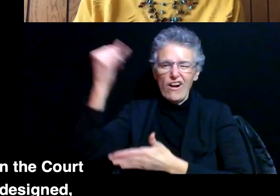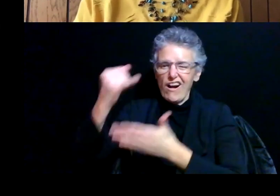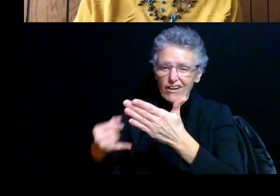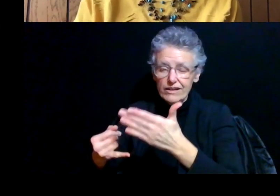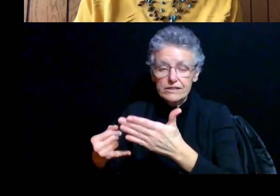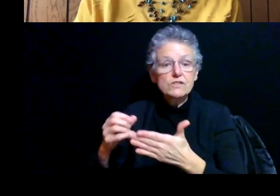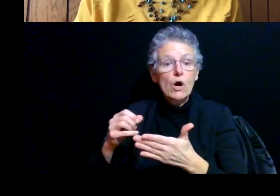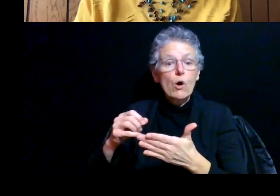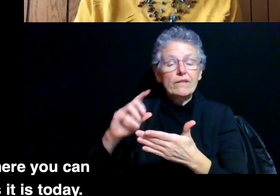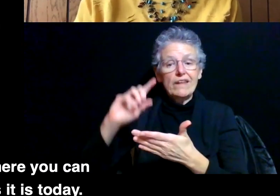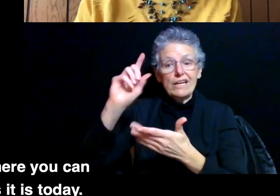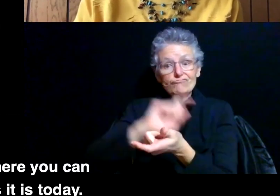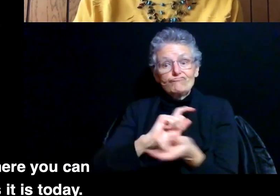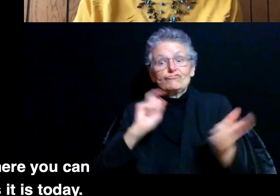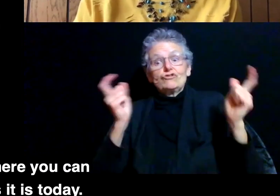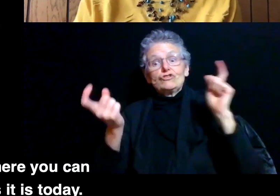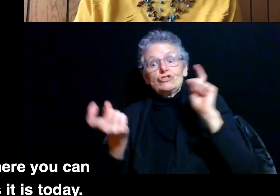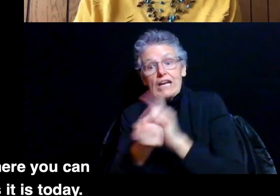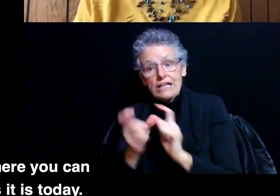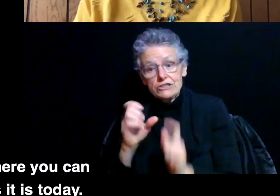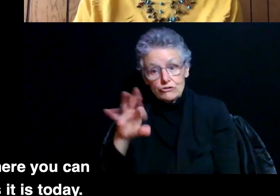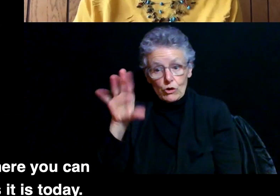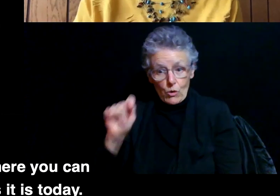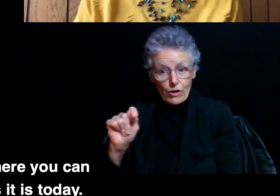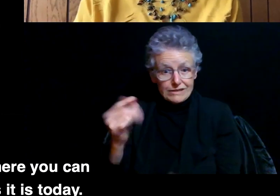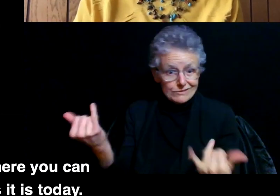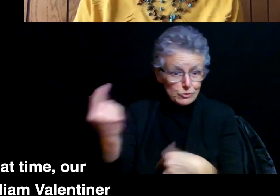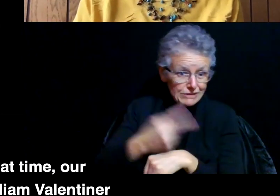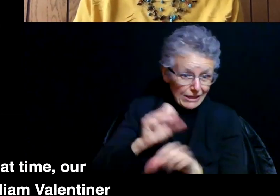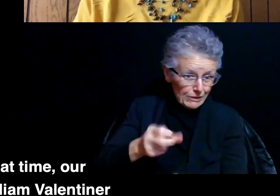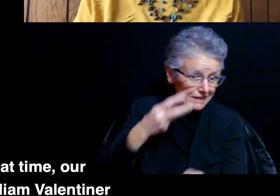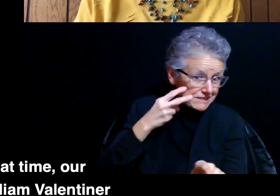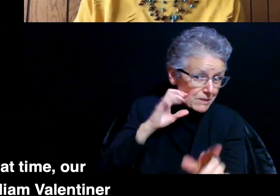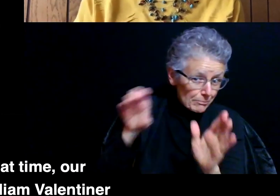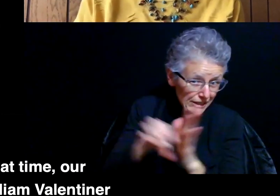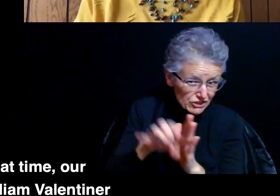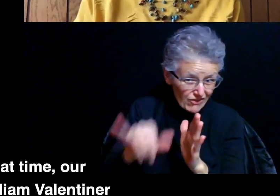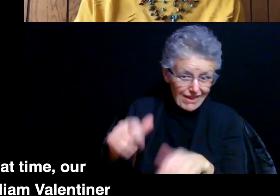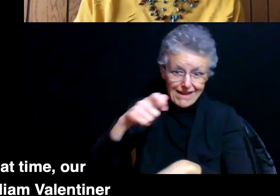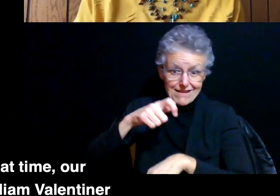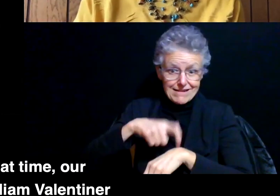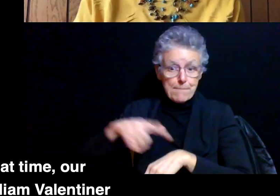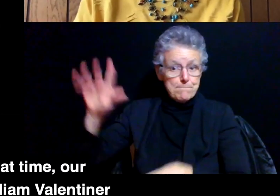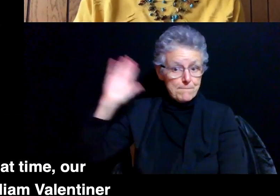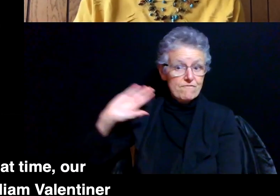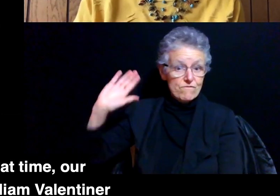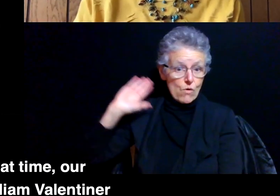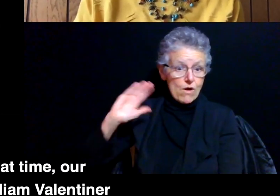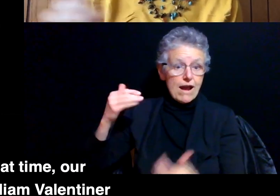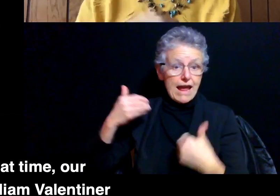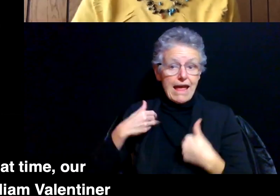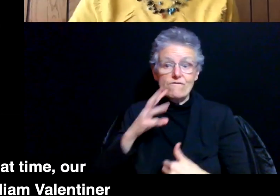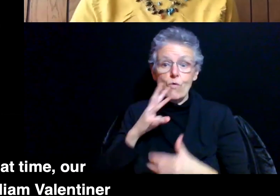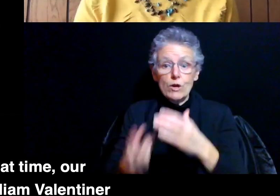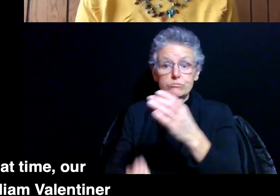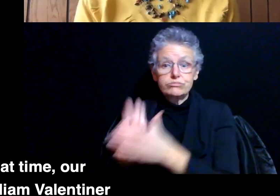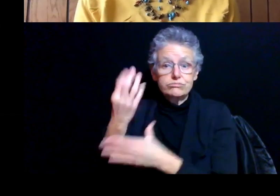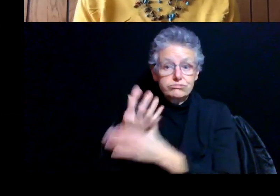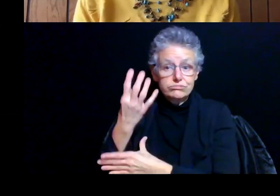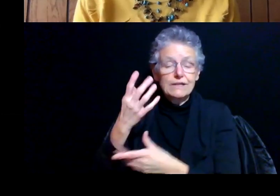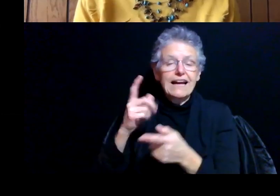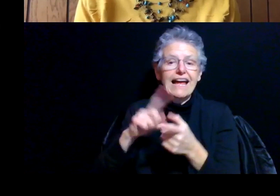redesigned, and here you can see it as it is today, but at that time... New slide shows a photograph of Rivera, 1886